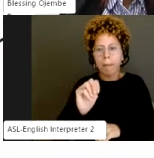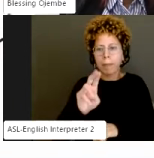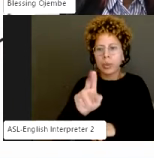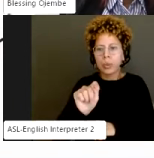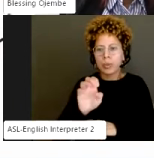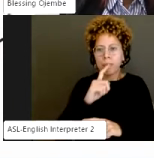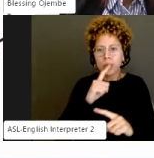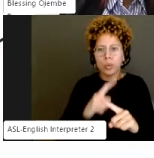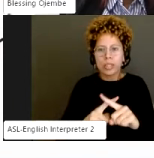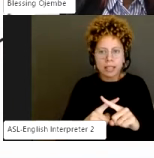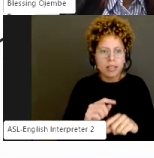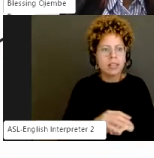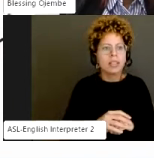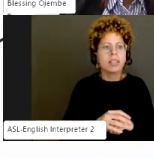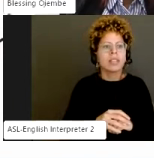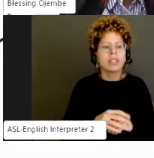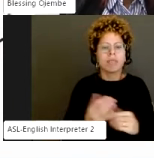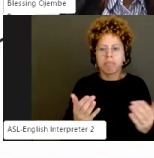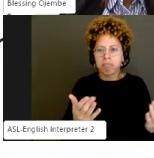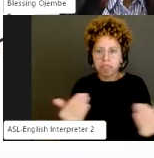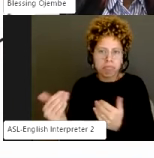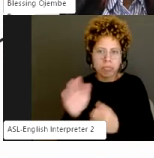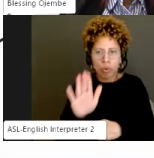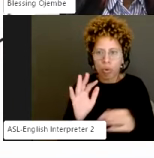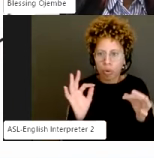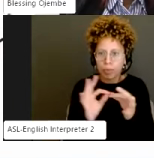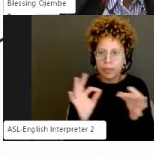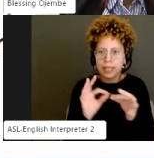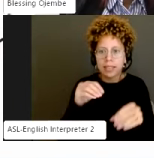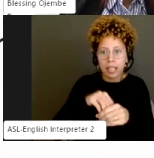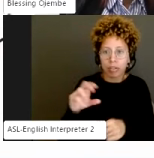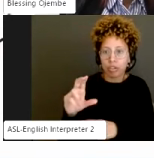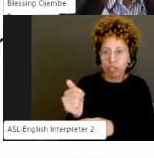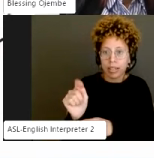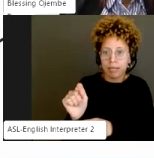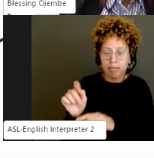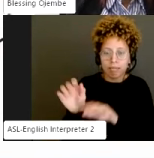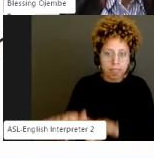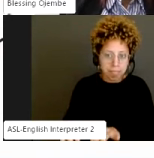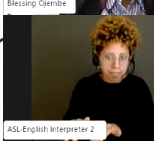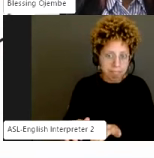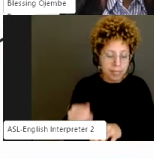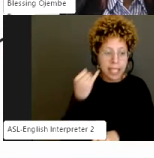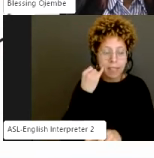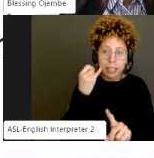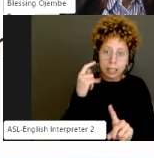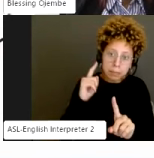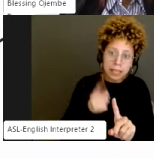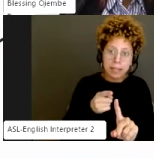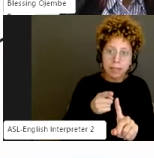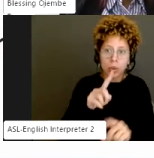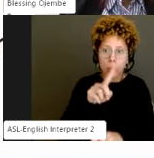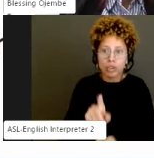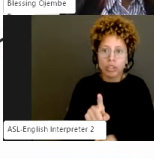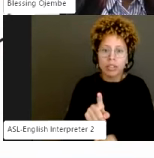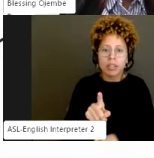encourage everyone to post comments during the session in the chat box. If you have a specific question for the speaker, please